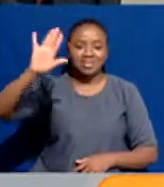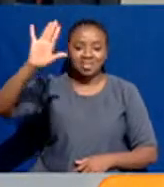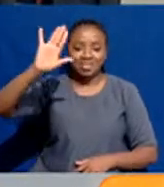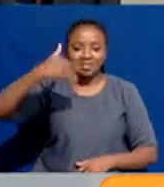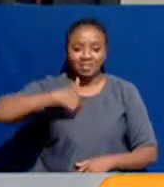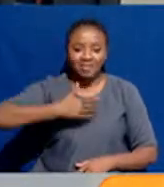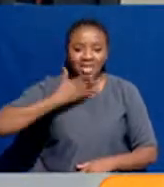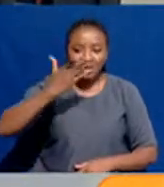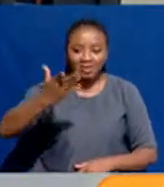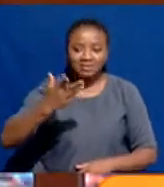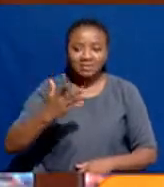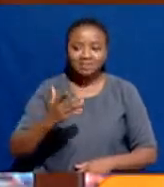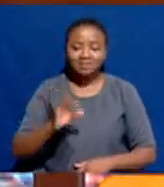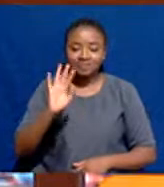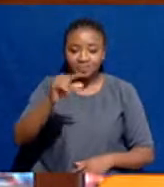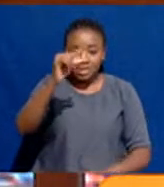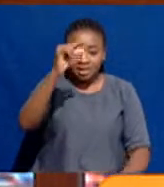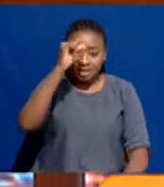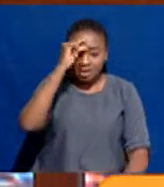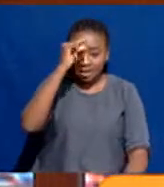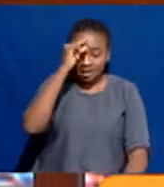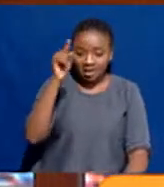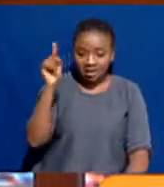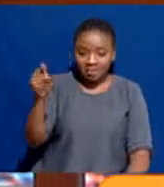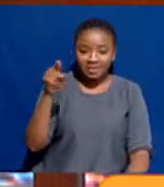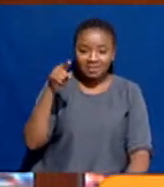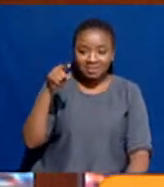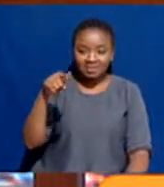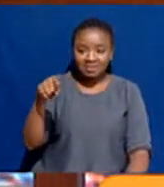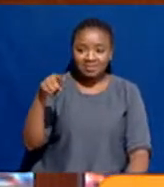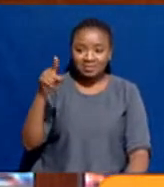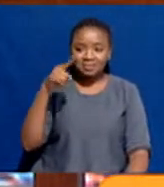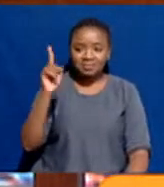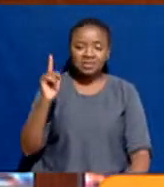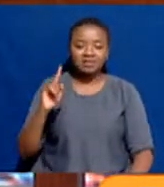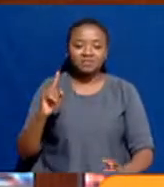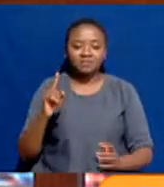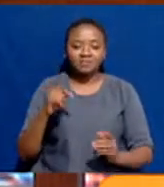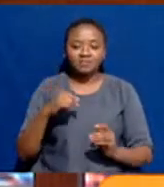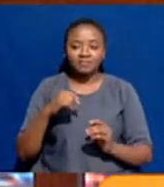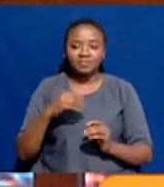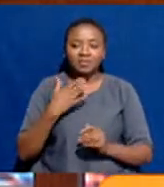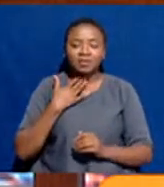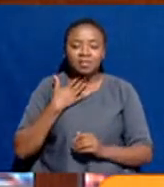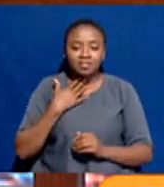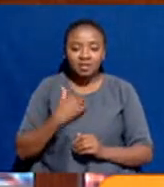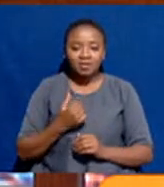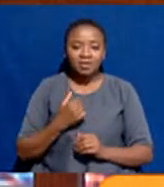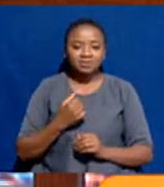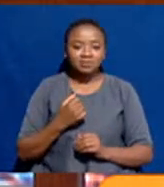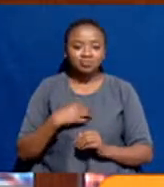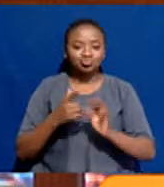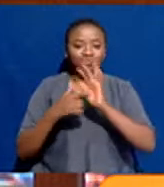that. The government deliberately fails to protect property so they can make protests look